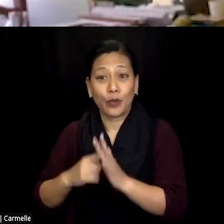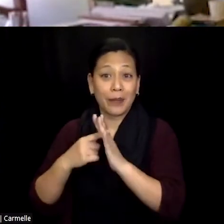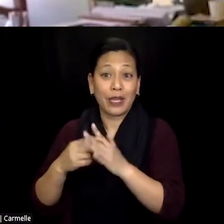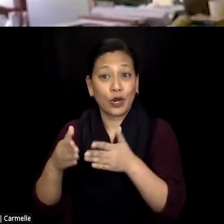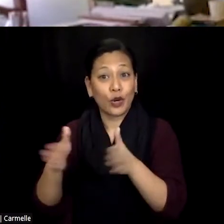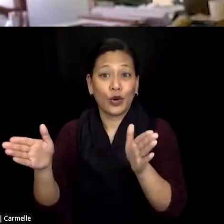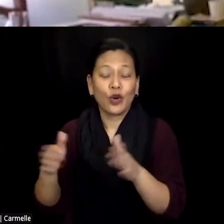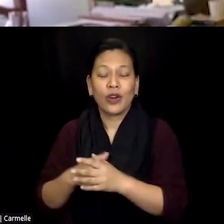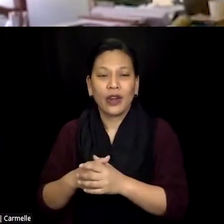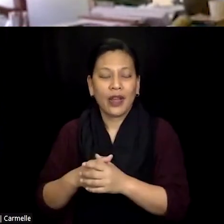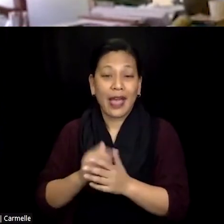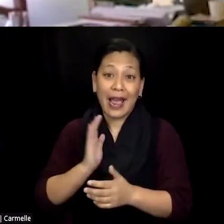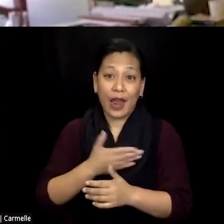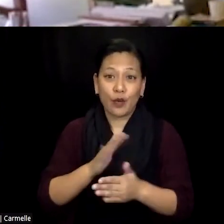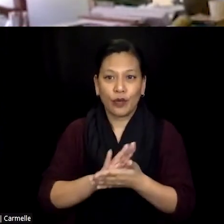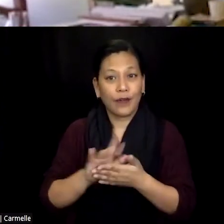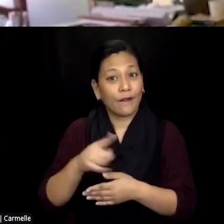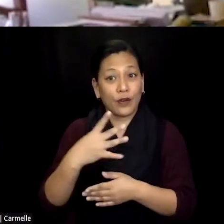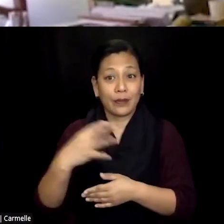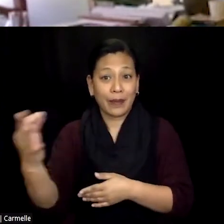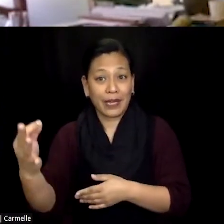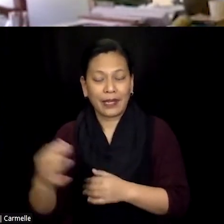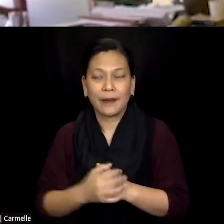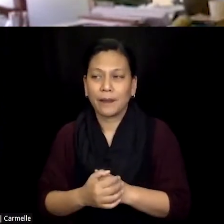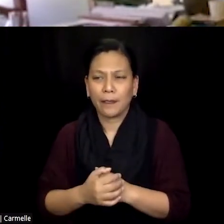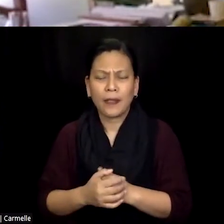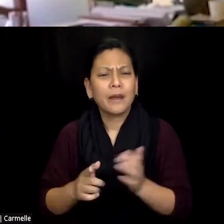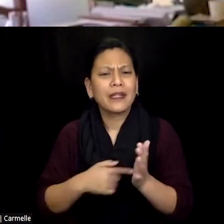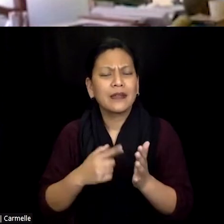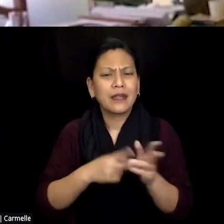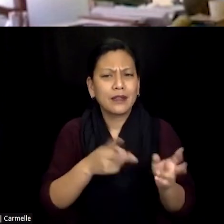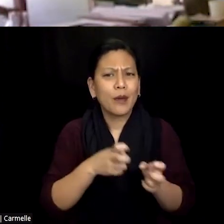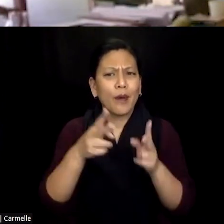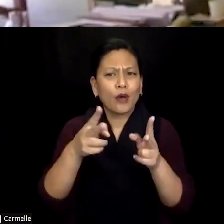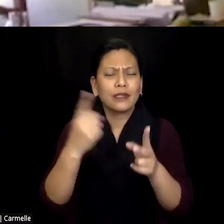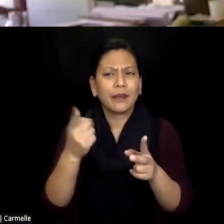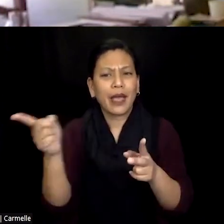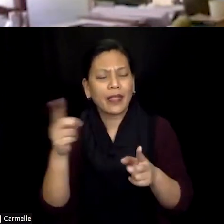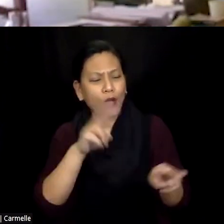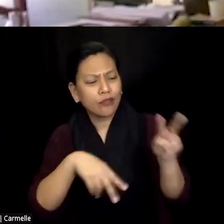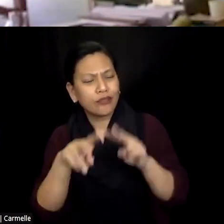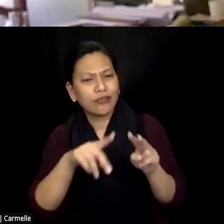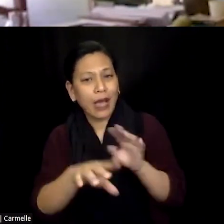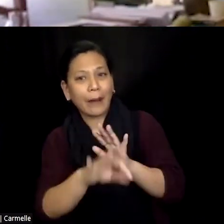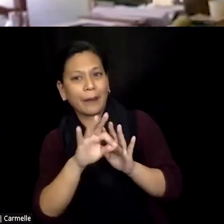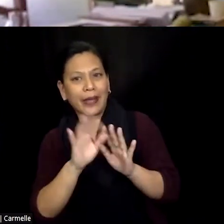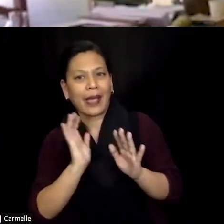one in that. So that took a bit of infrastructure. But then sometimes we'll post something and they'll staff pick it. And it's nice. They've been putting the spotlight on us